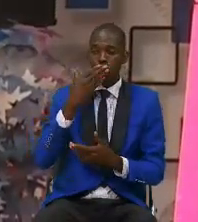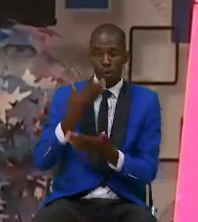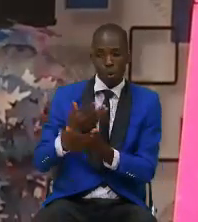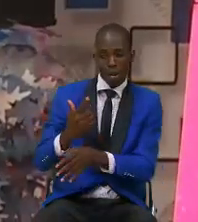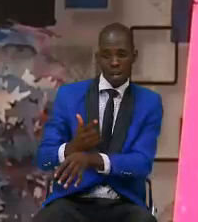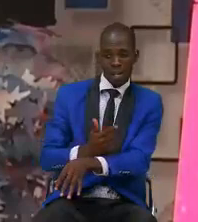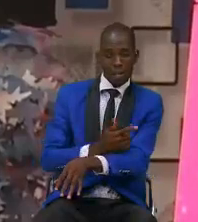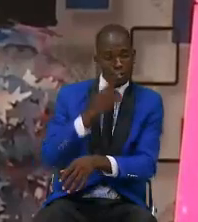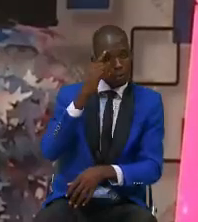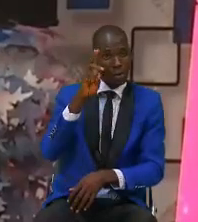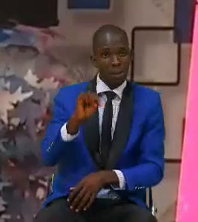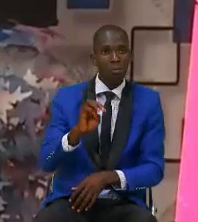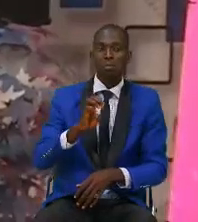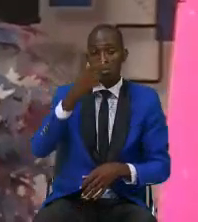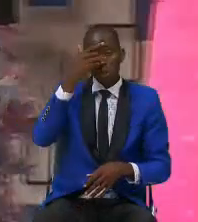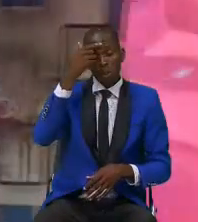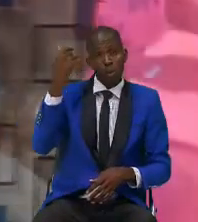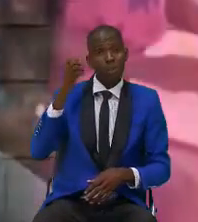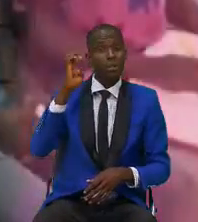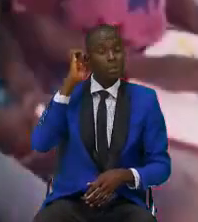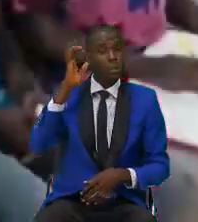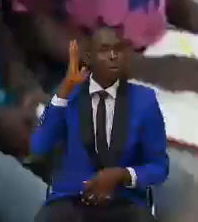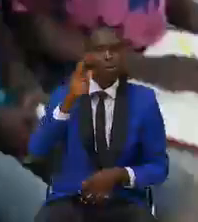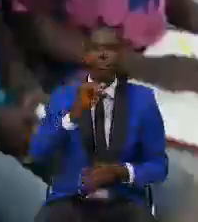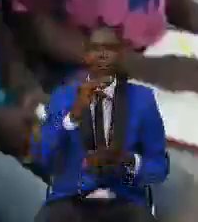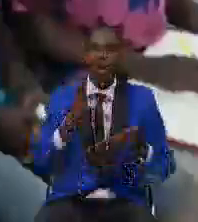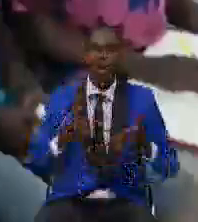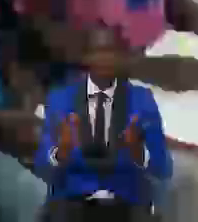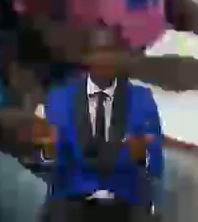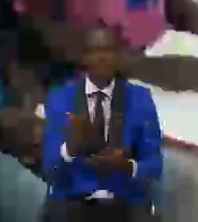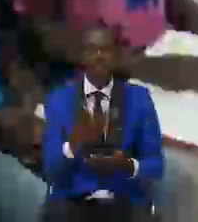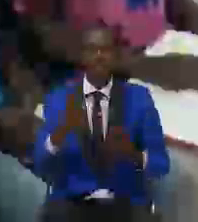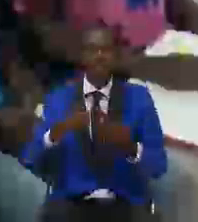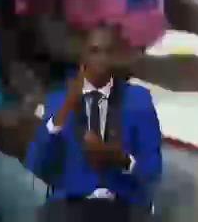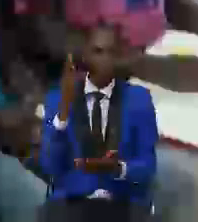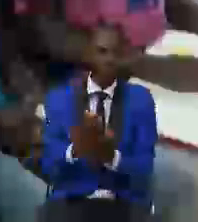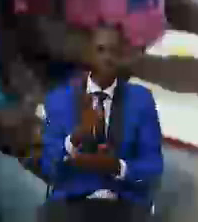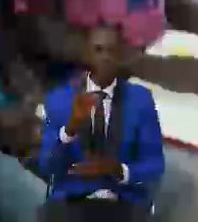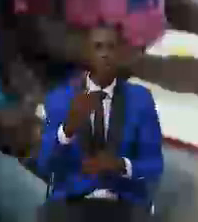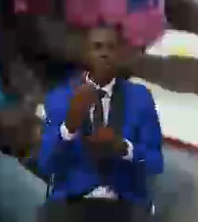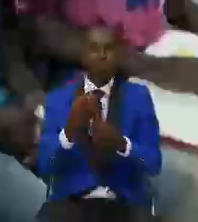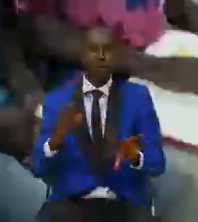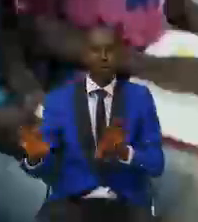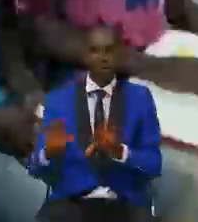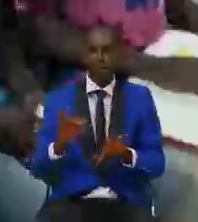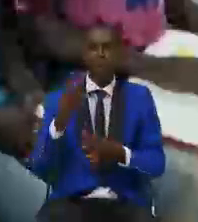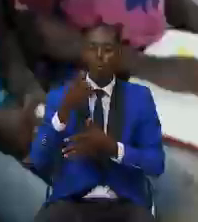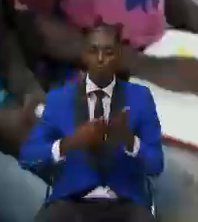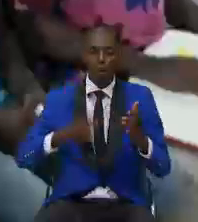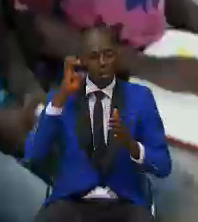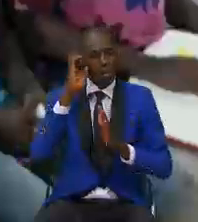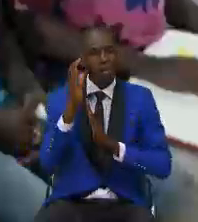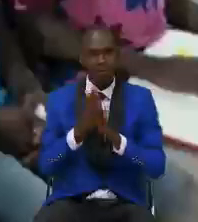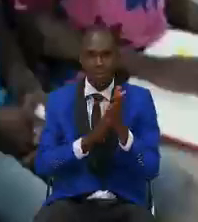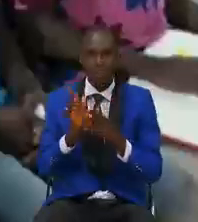to allow anything that would stop him from doing what he was going to do. And